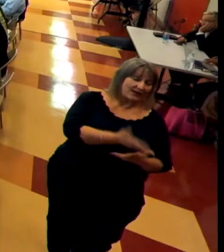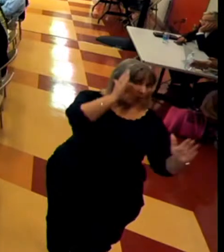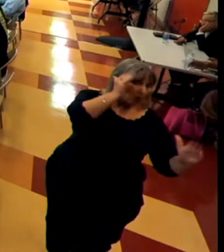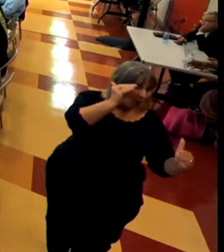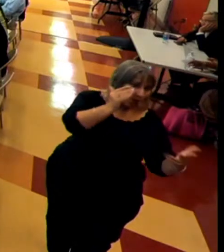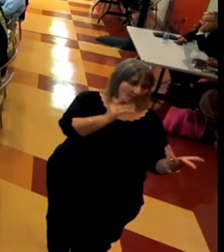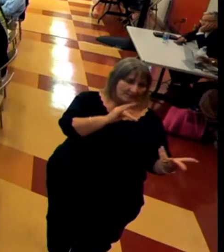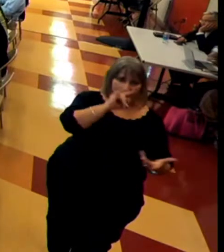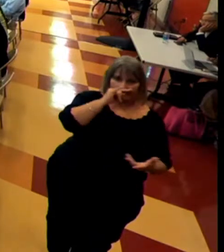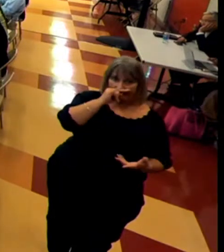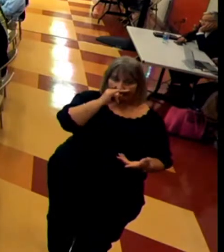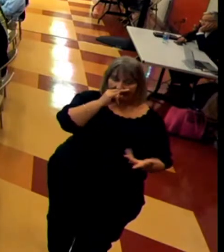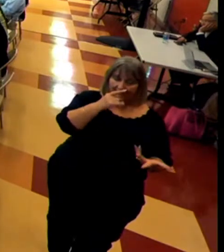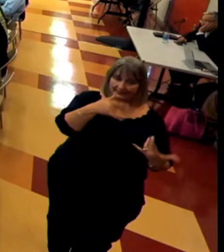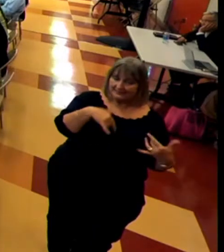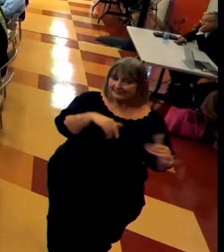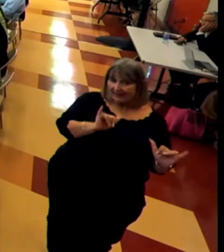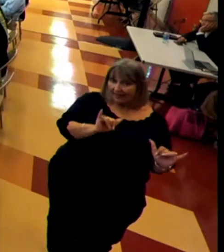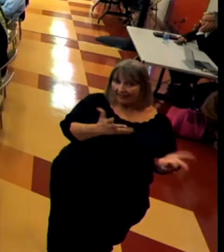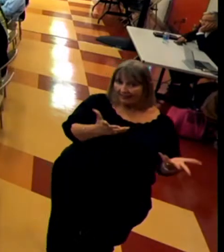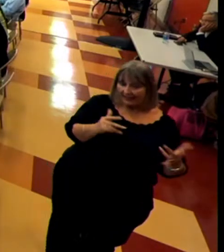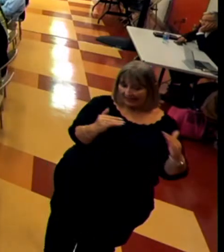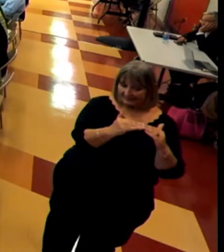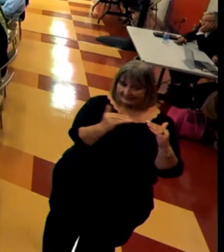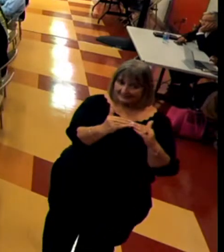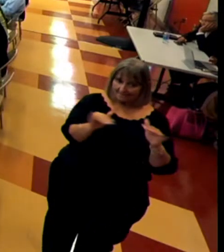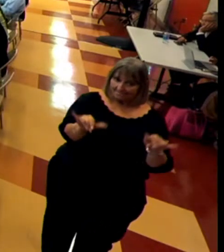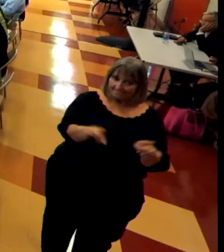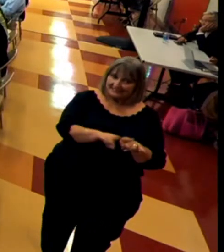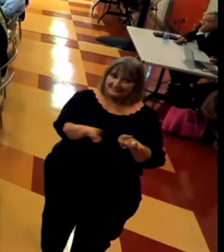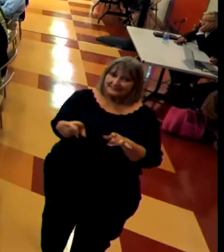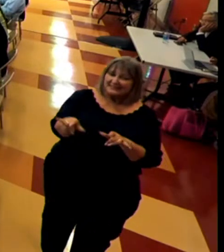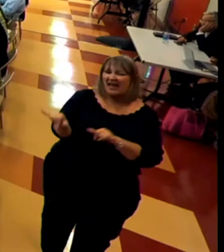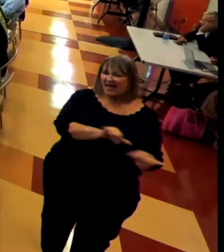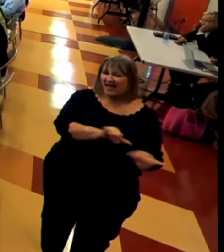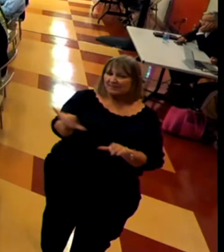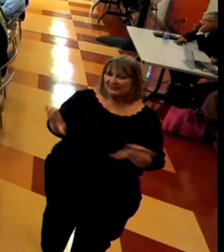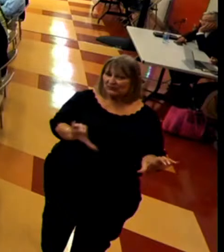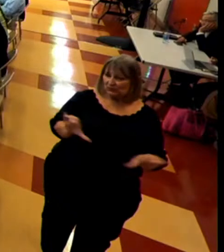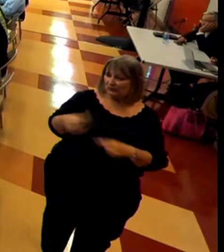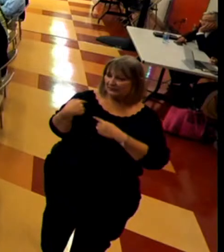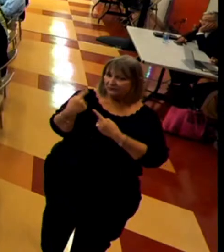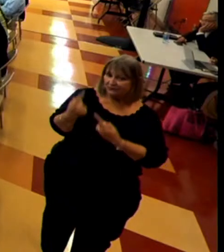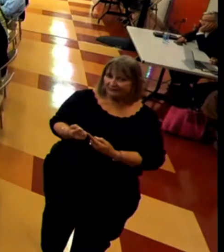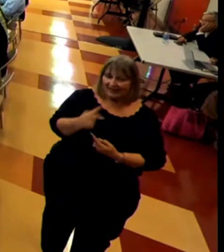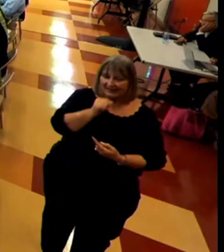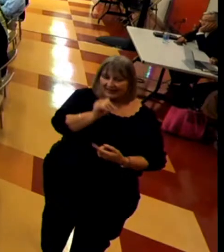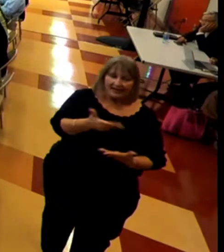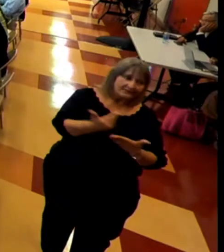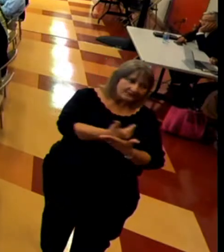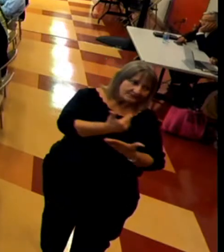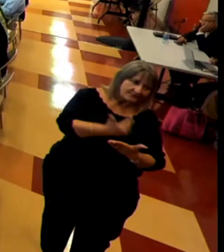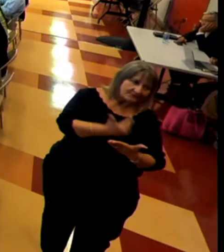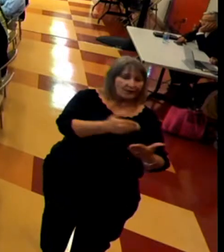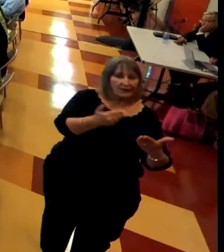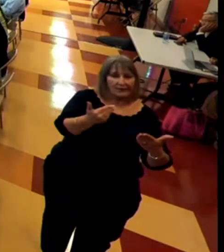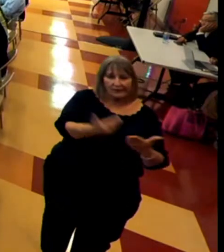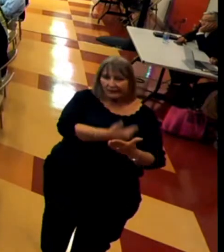get the same things that they got the past few years and not have to restart a whole new relationship over.